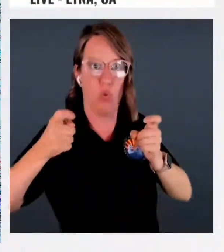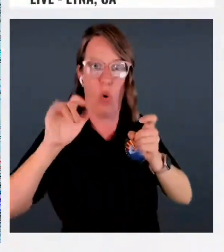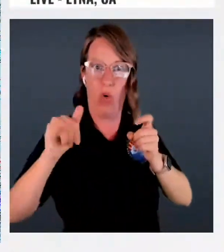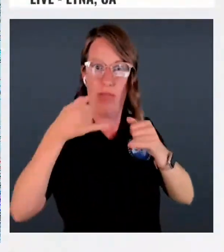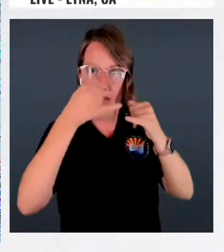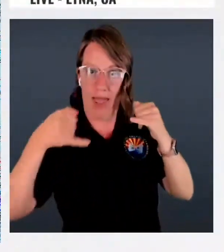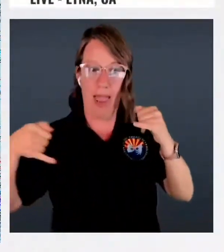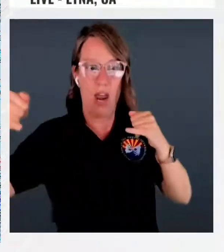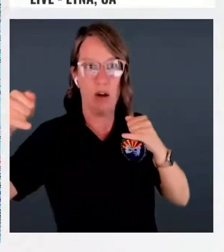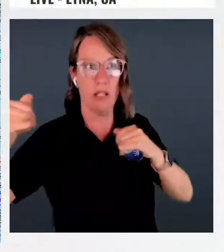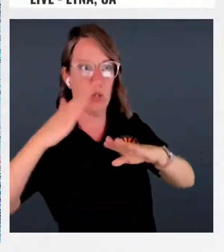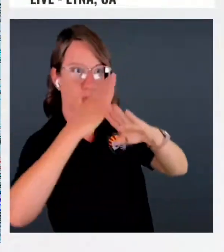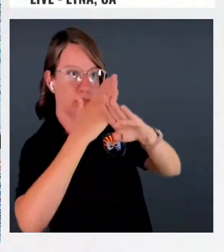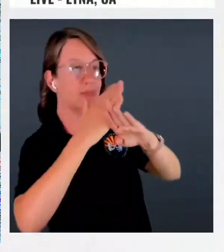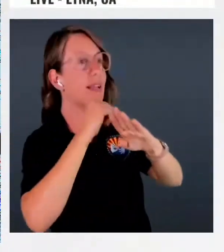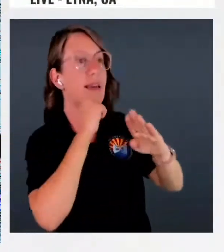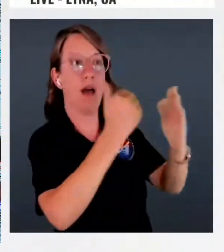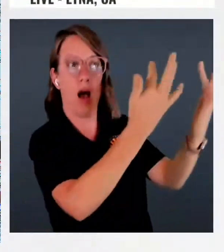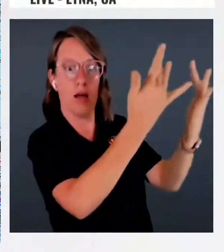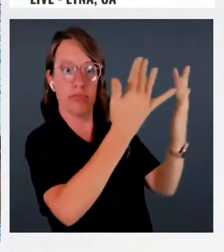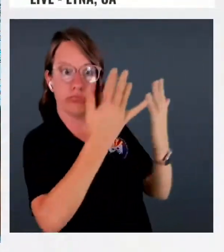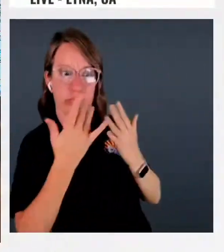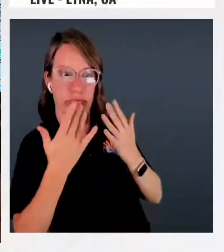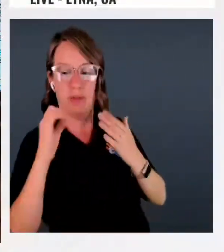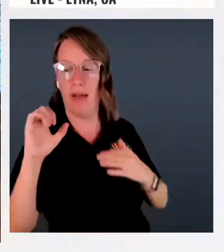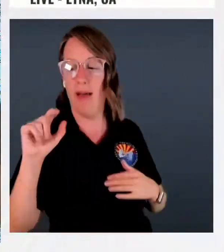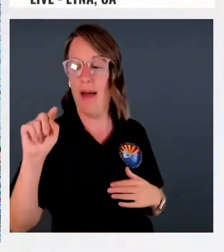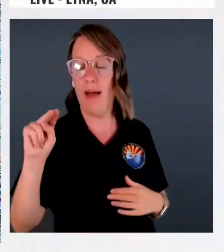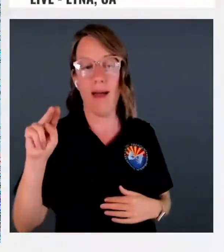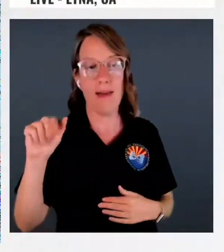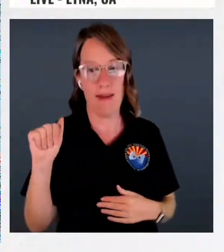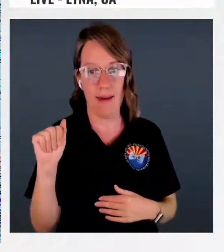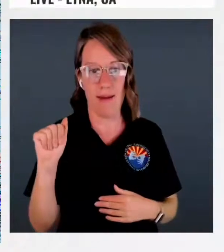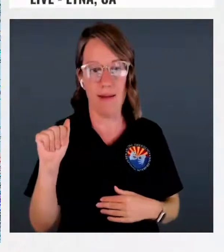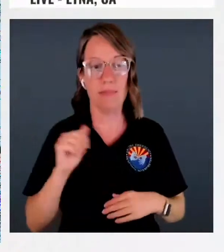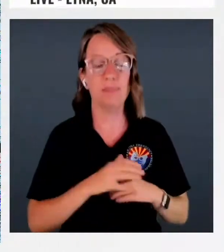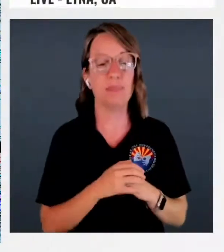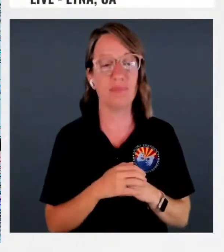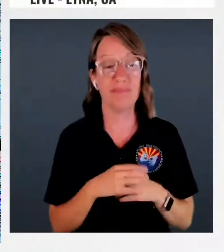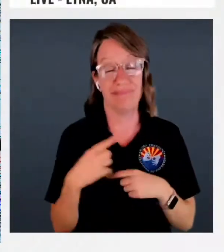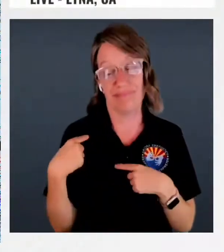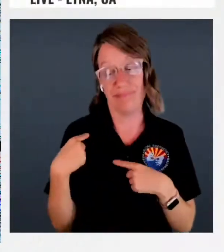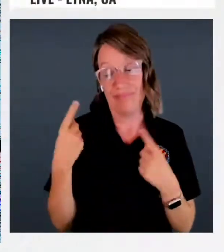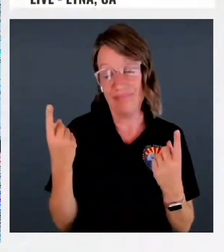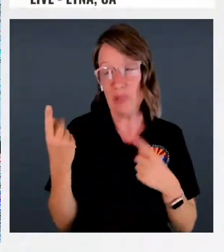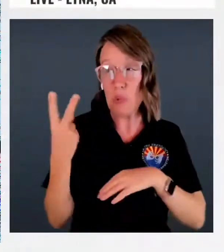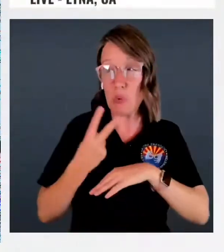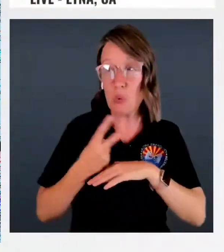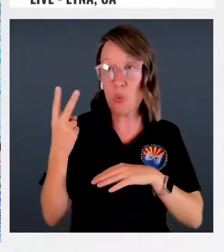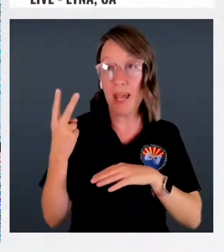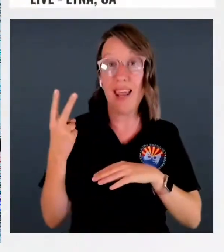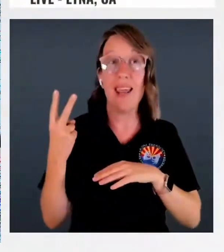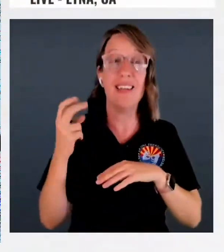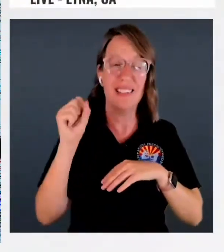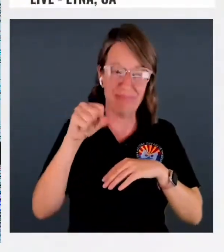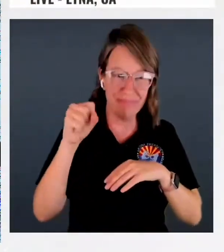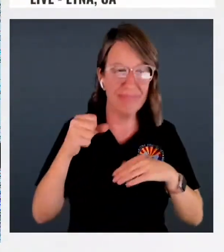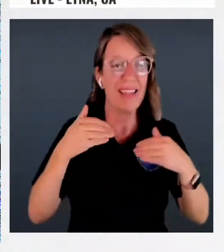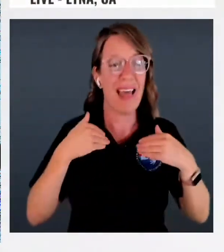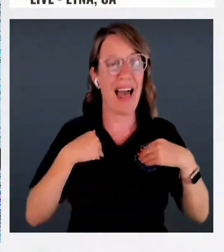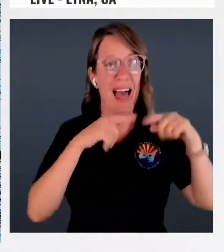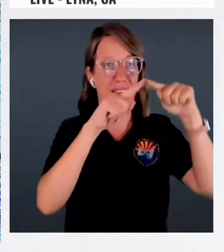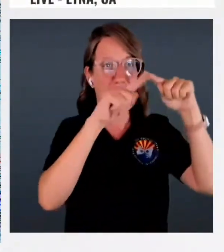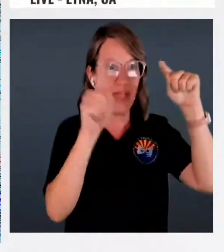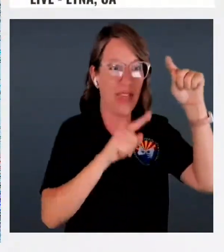Etna. So over the last couple days, with weather permitting, in between thunderstorms and heavy down rain,